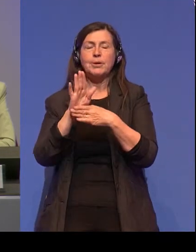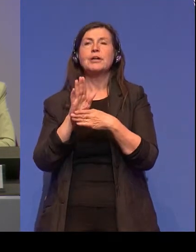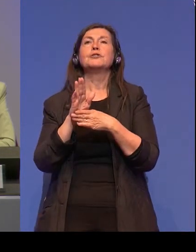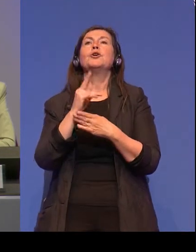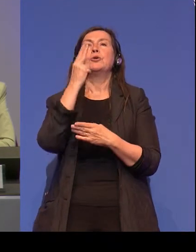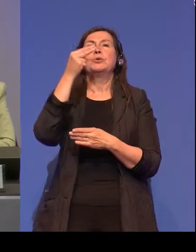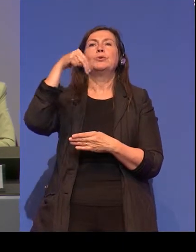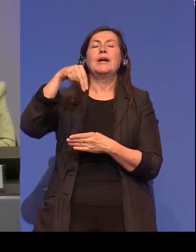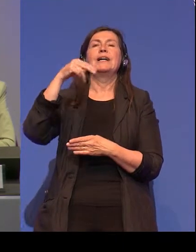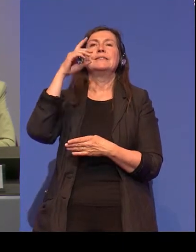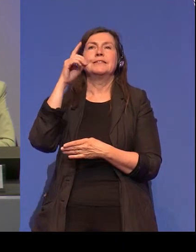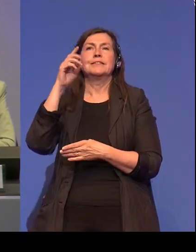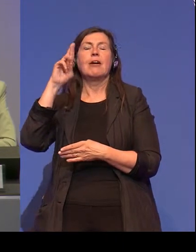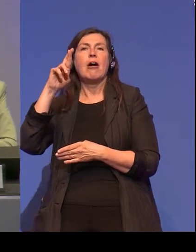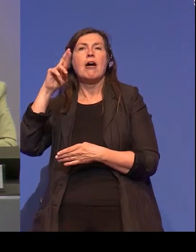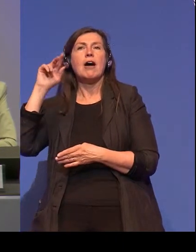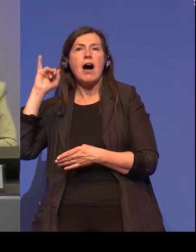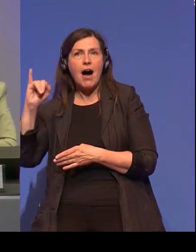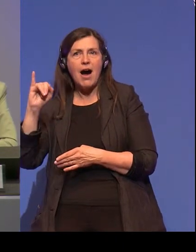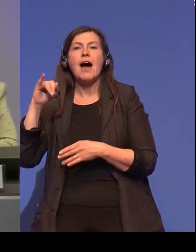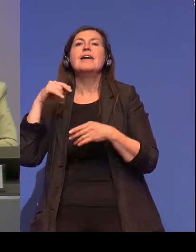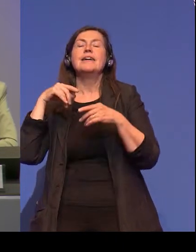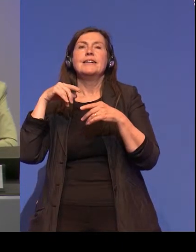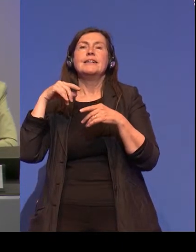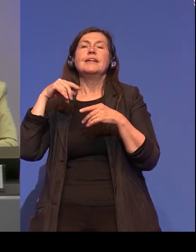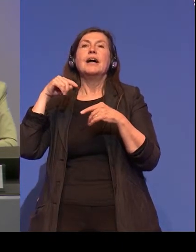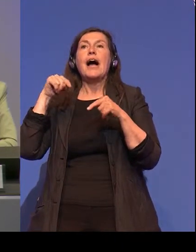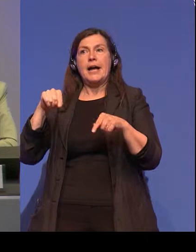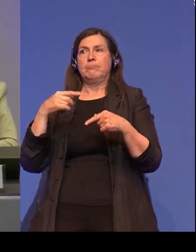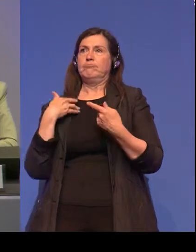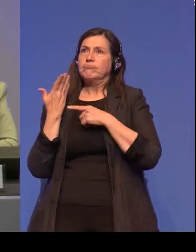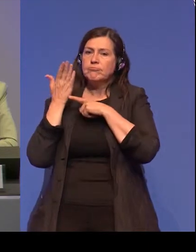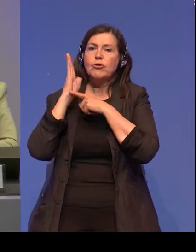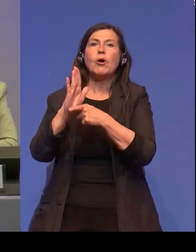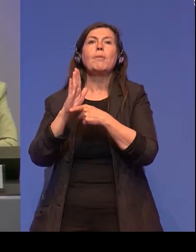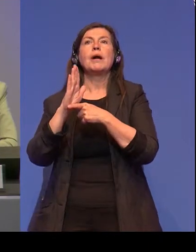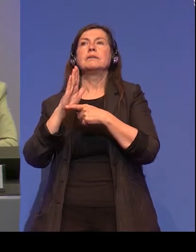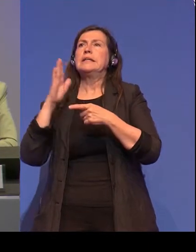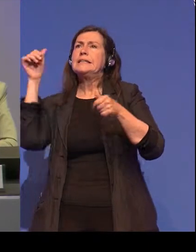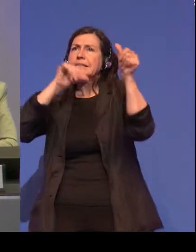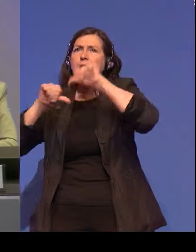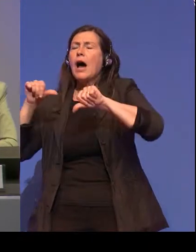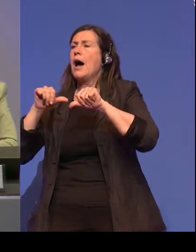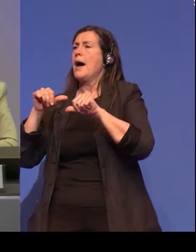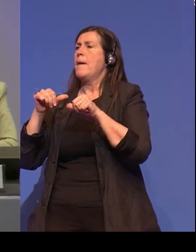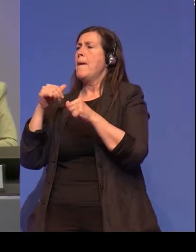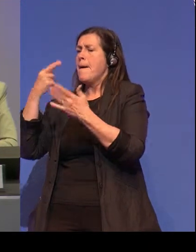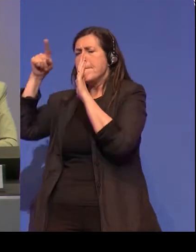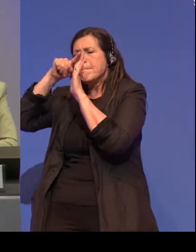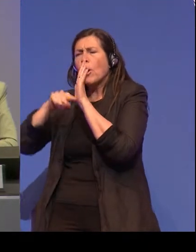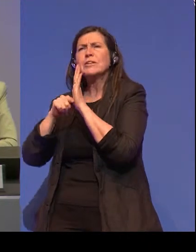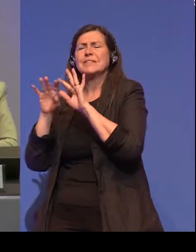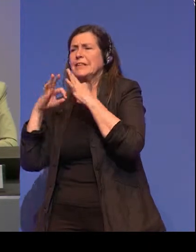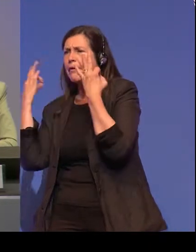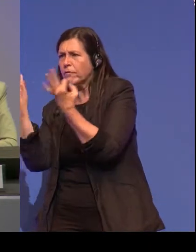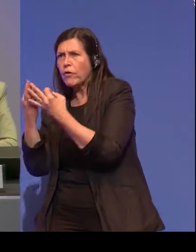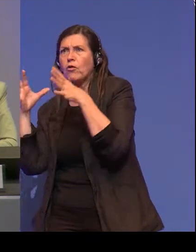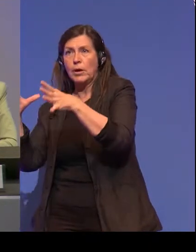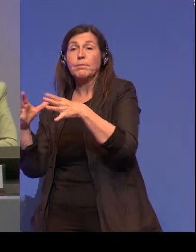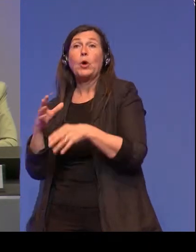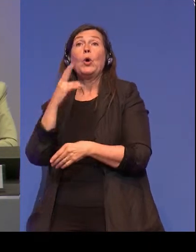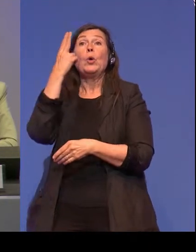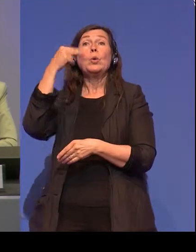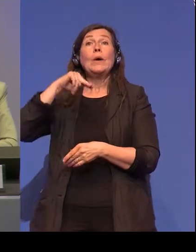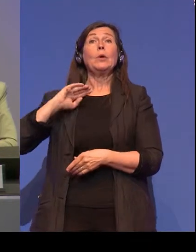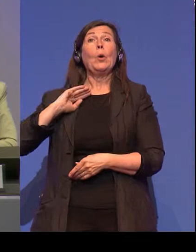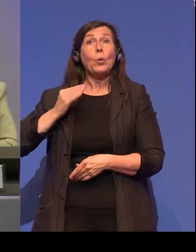Stakeholder Engagement Mechanism, Global Civil Society, Science and Policy Forum, and local community, including UN